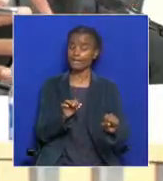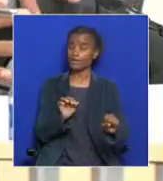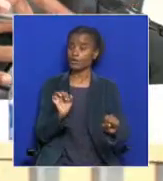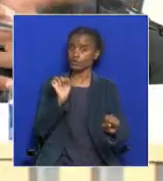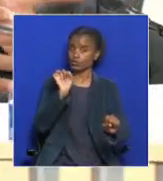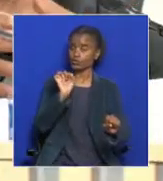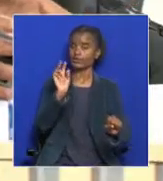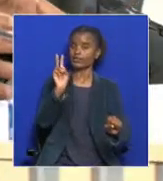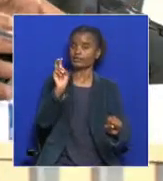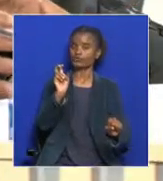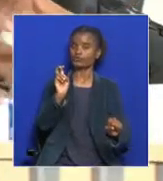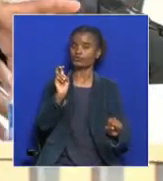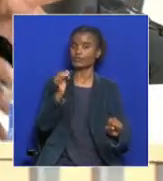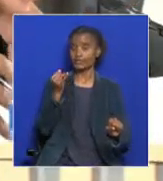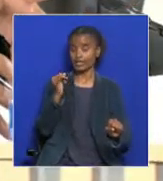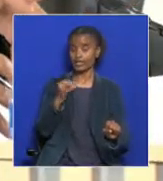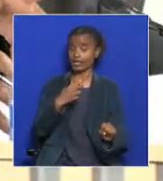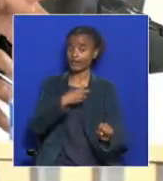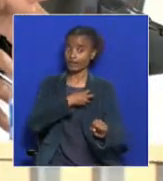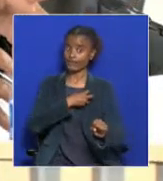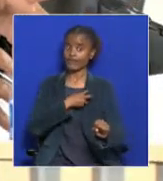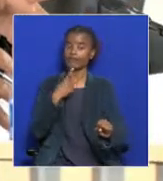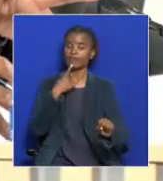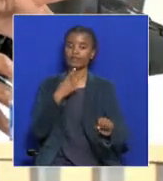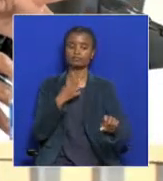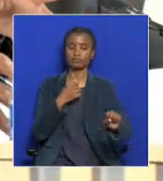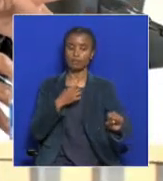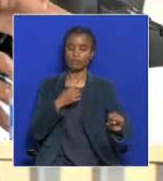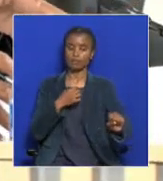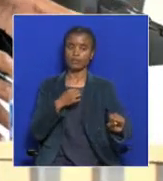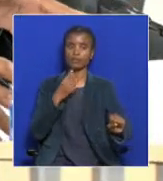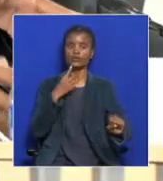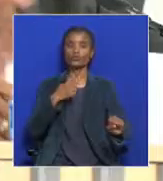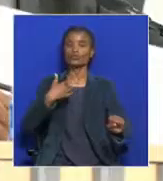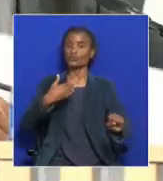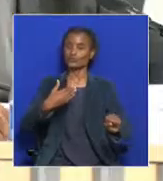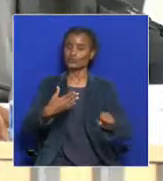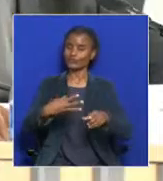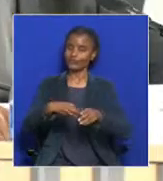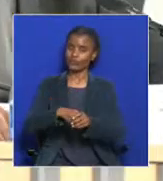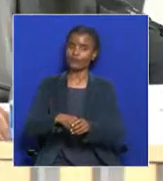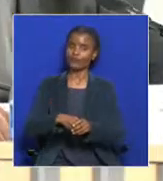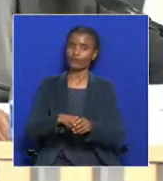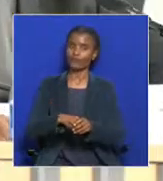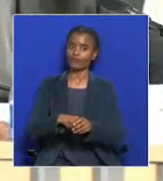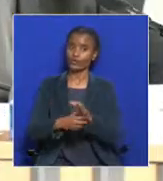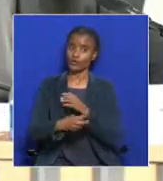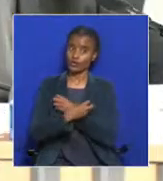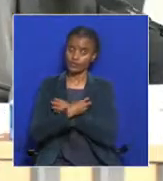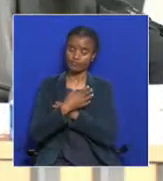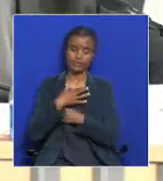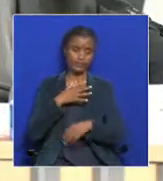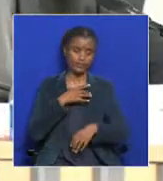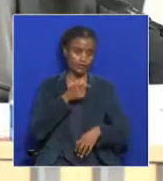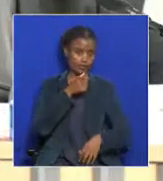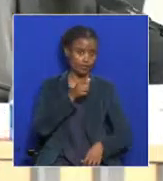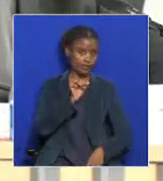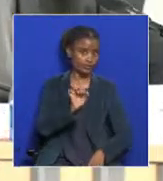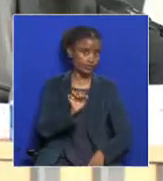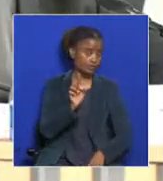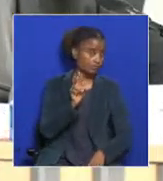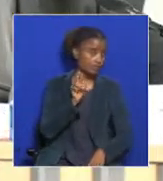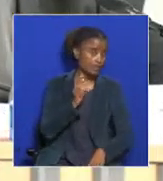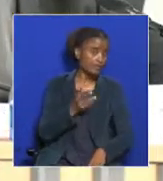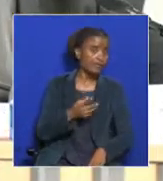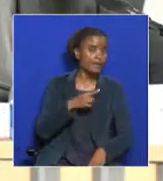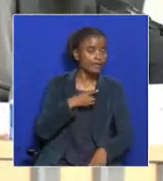leave, as we see from your continued involvement when you are on leave. I would like to hear your comment about that. That's the impression I have, and that's my view at